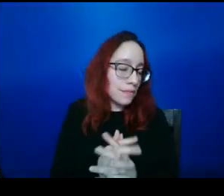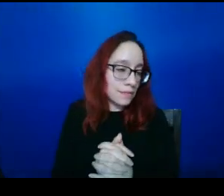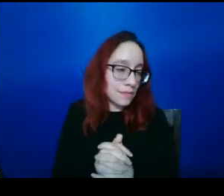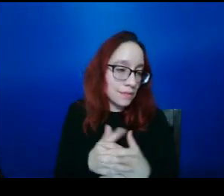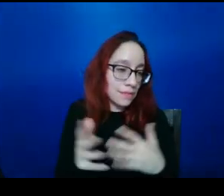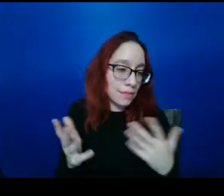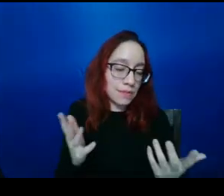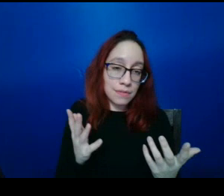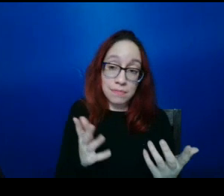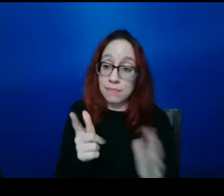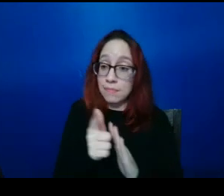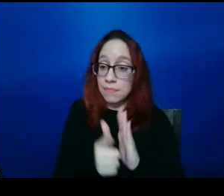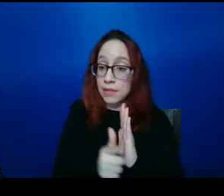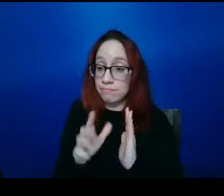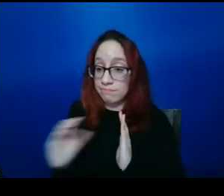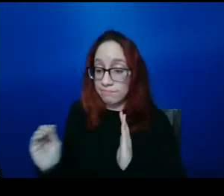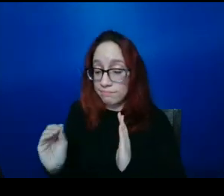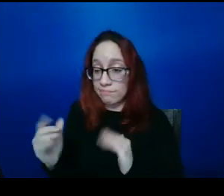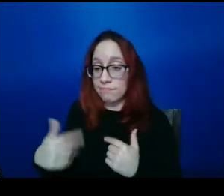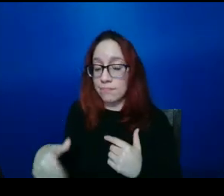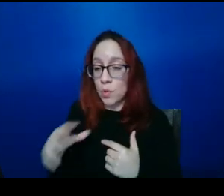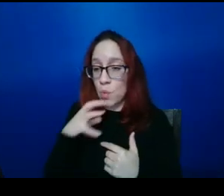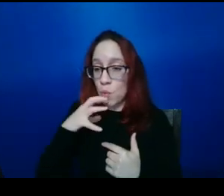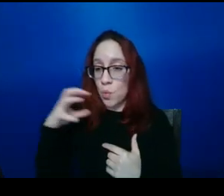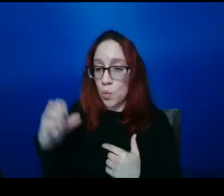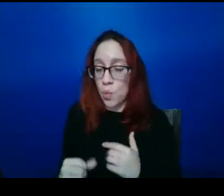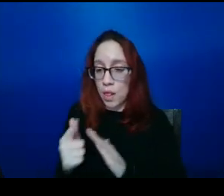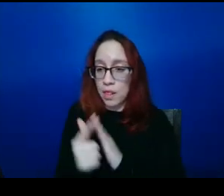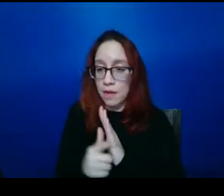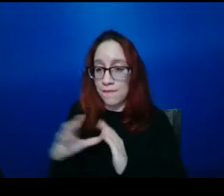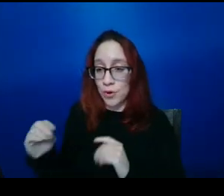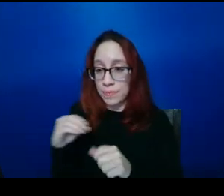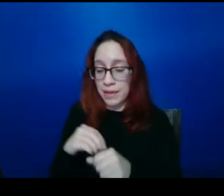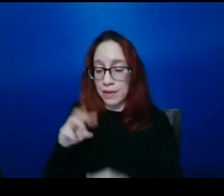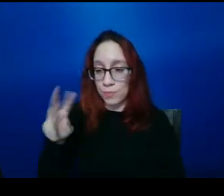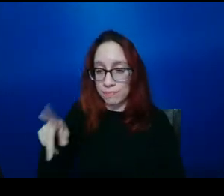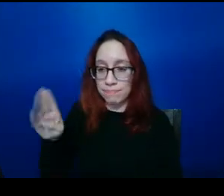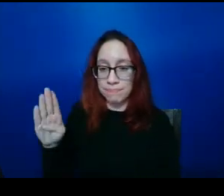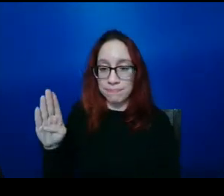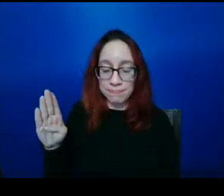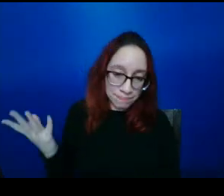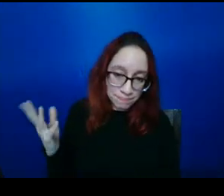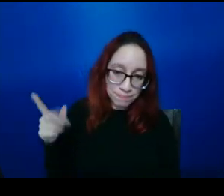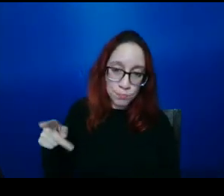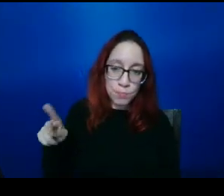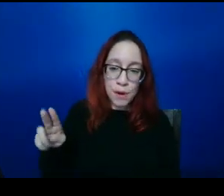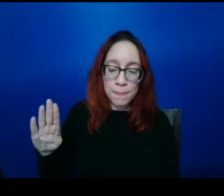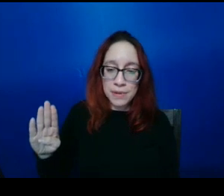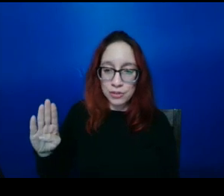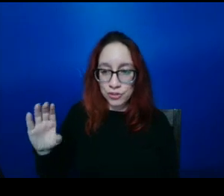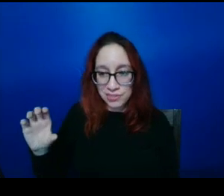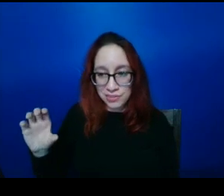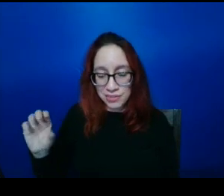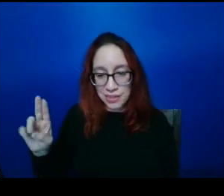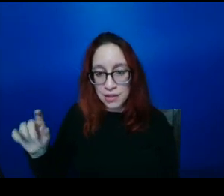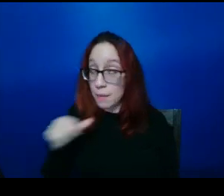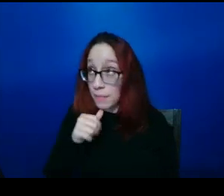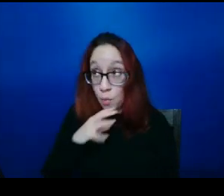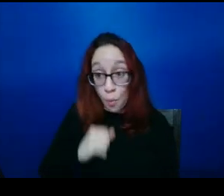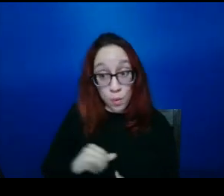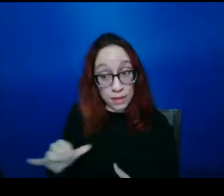My law firm is the oldest law firm in Palm Beach County, and I'm not as old as my law